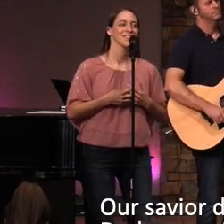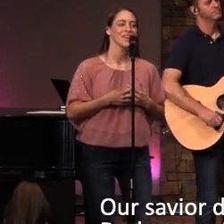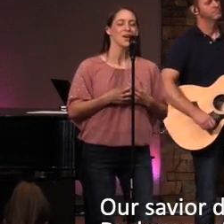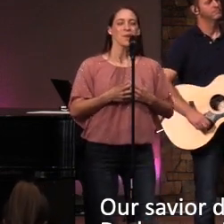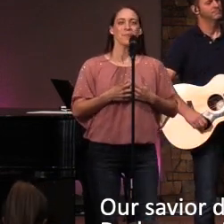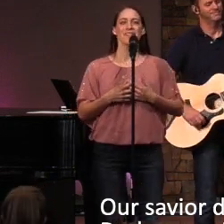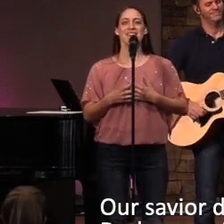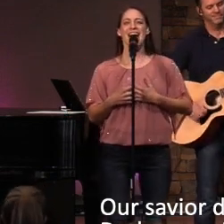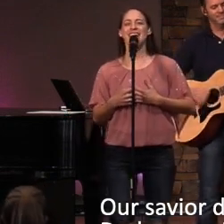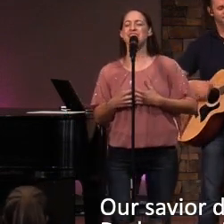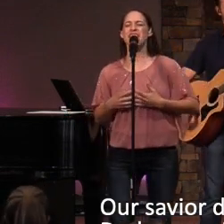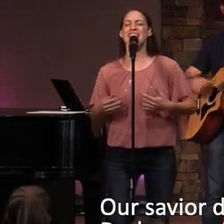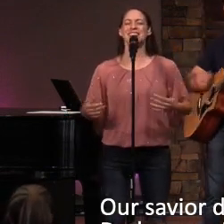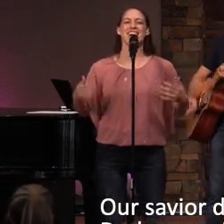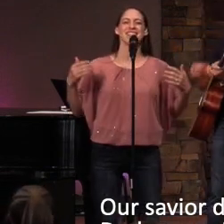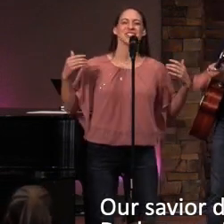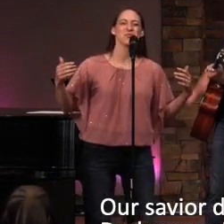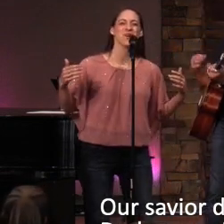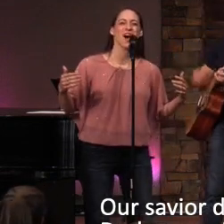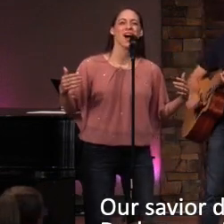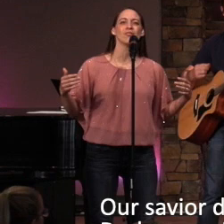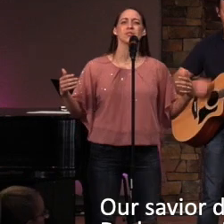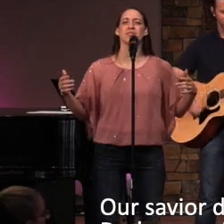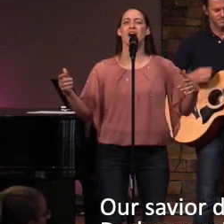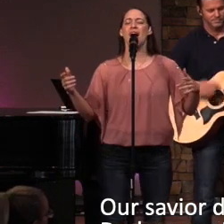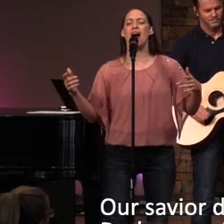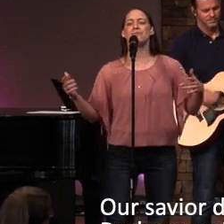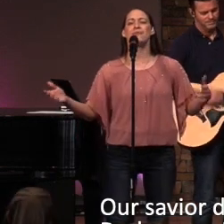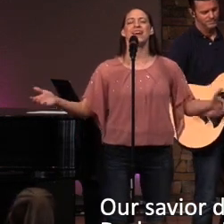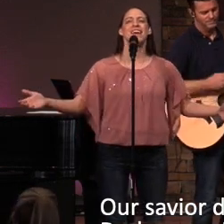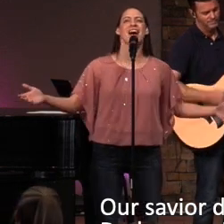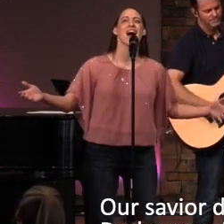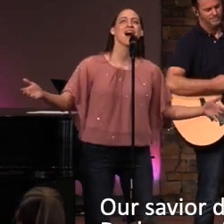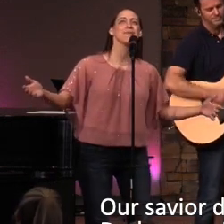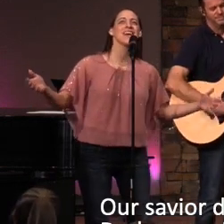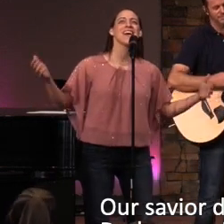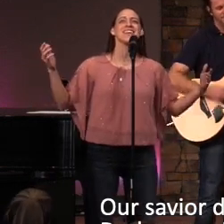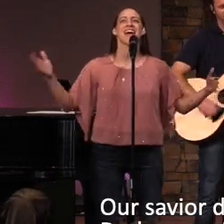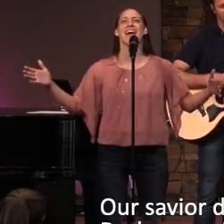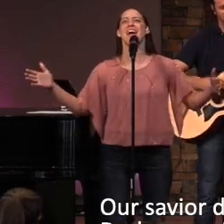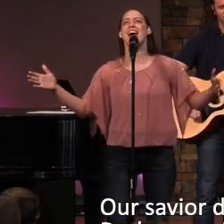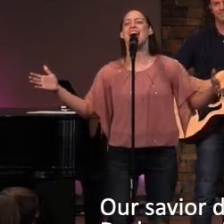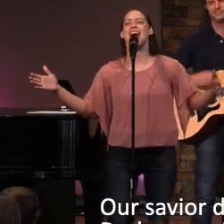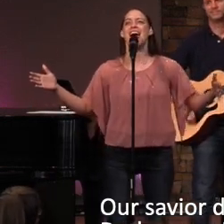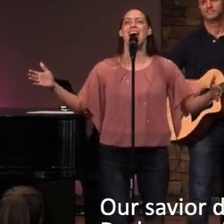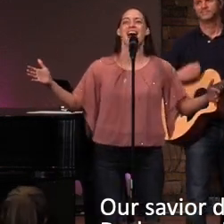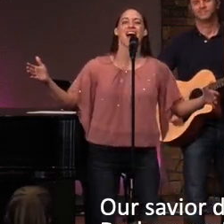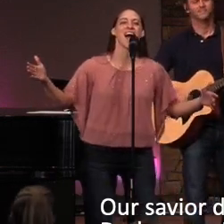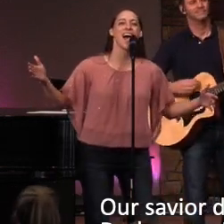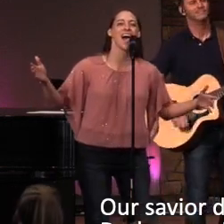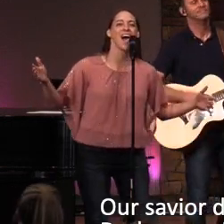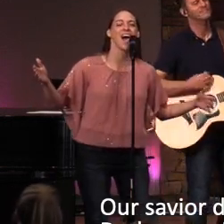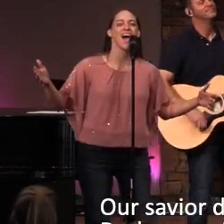But then Jesus arose With all freedom in hand